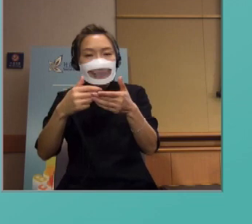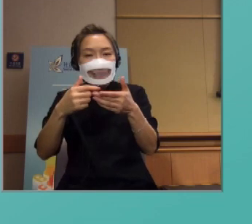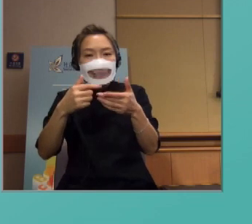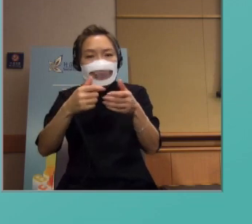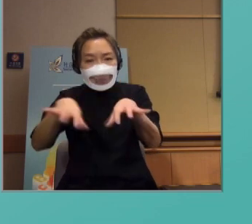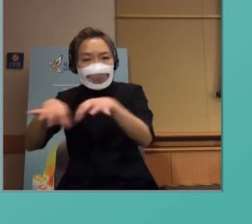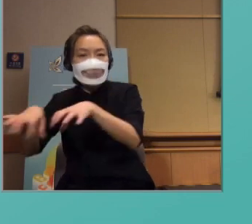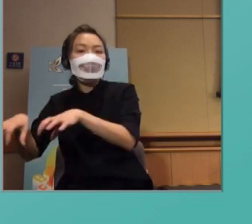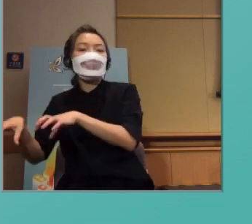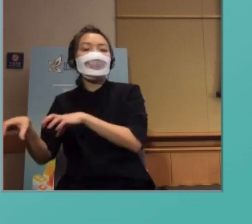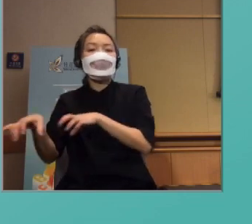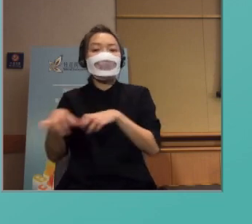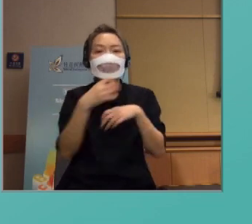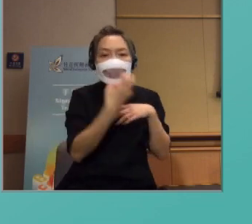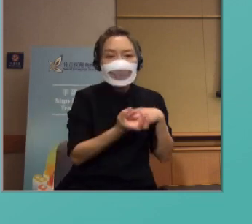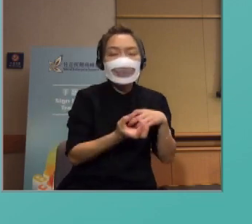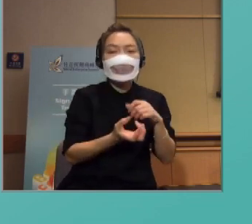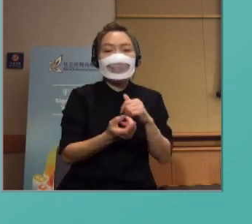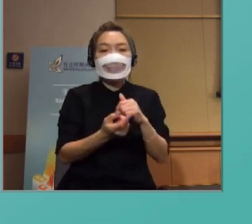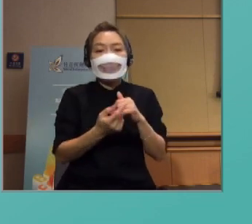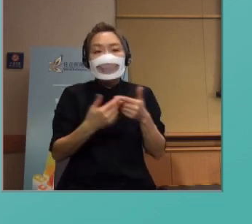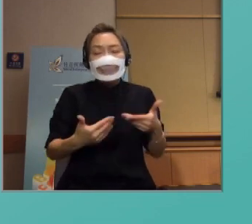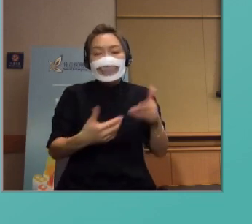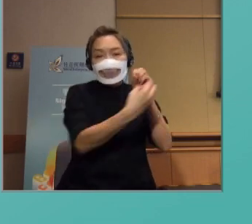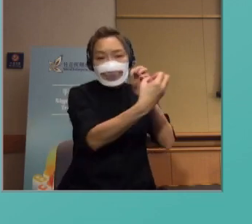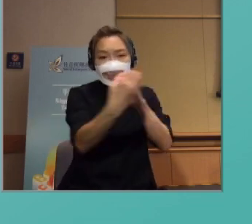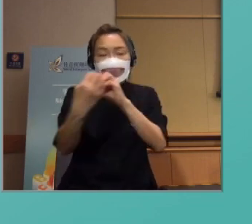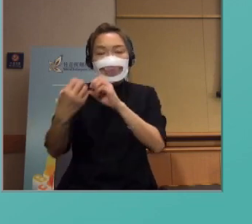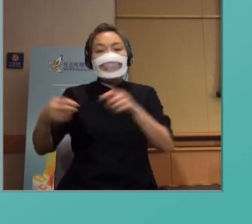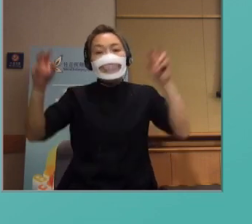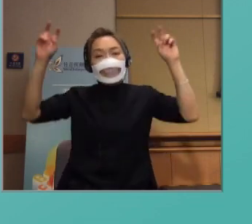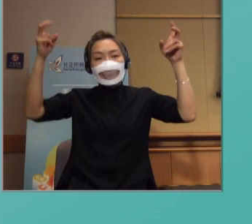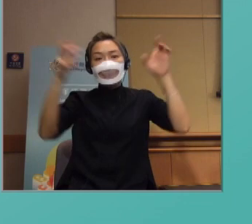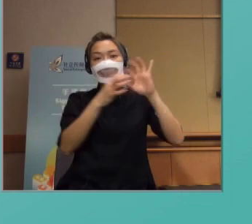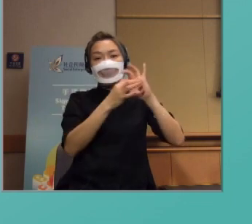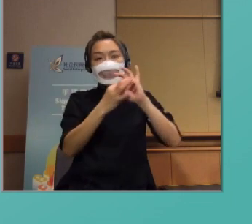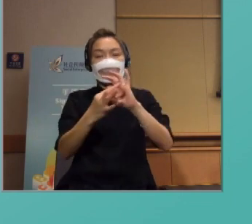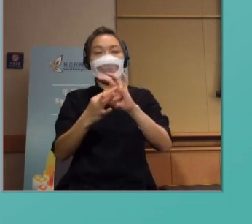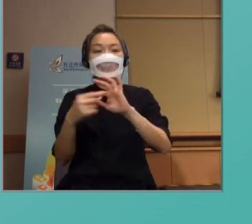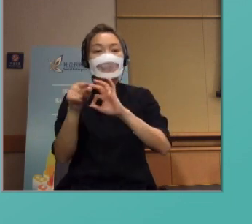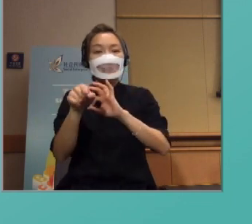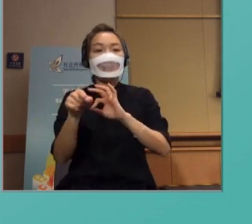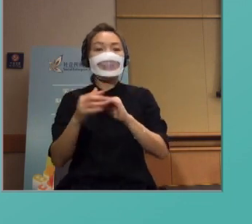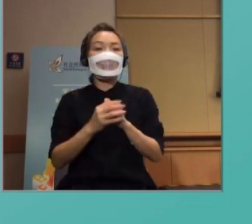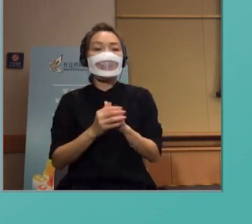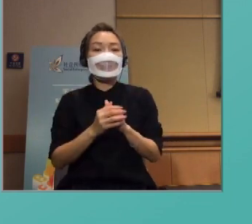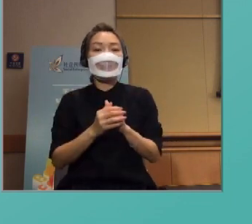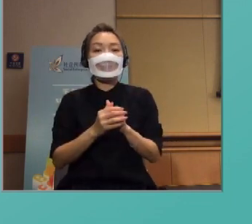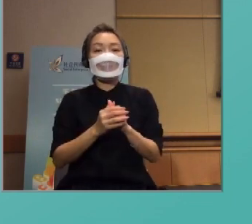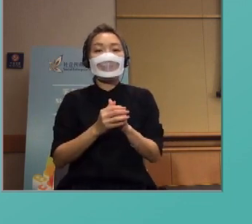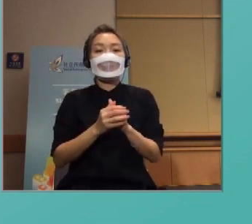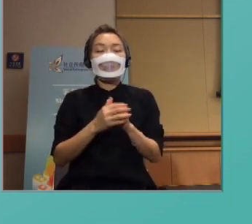in relation to the theme that we are asking today, to all the speakers, we want to ask this very important question.